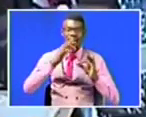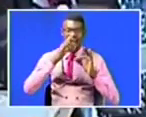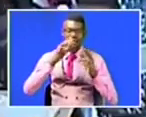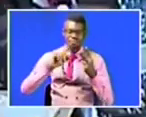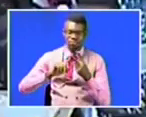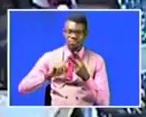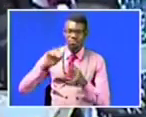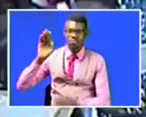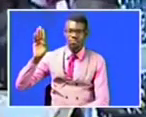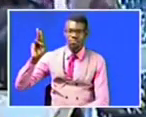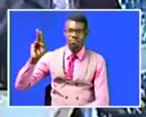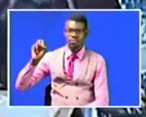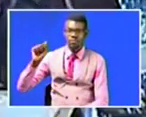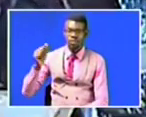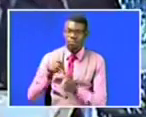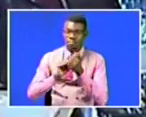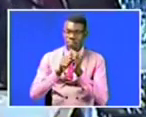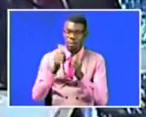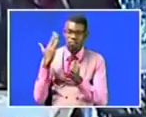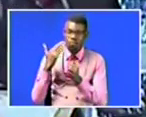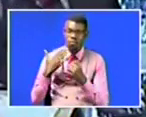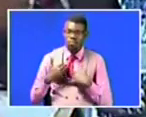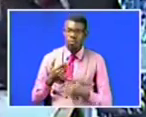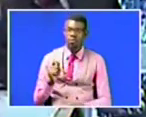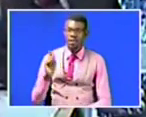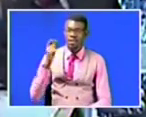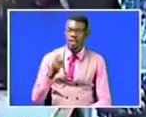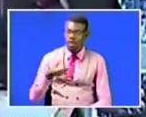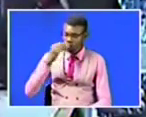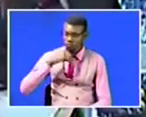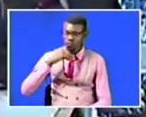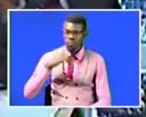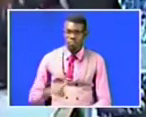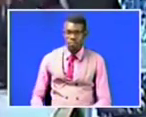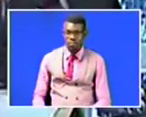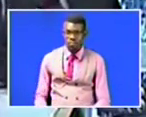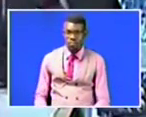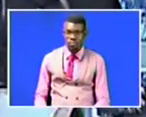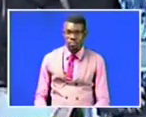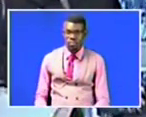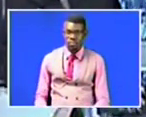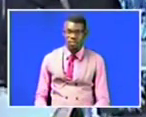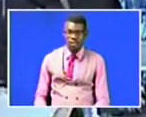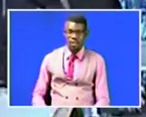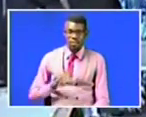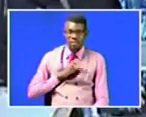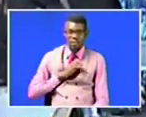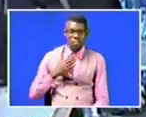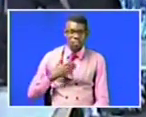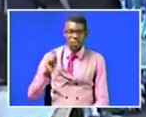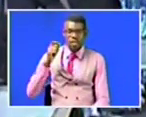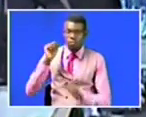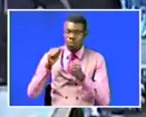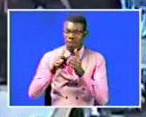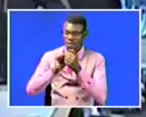meat eventually was consumed by Kenyans. Are you fearful that Kenyans may have consumed